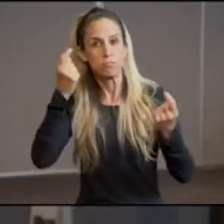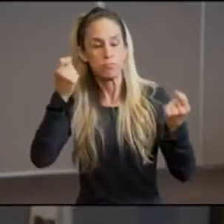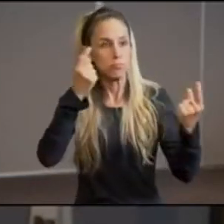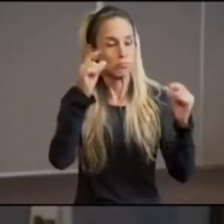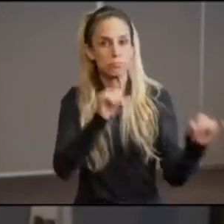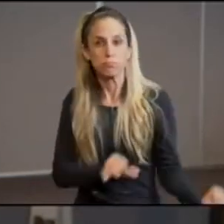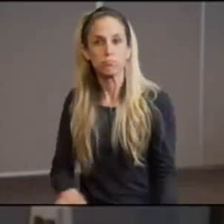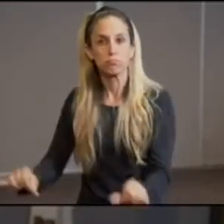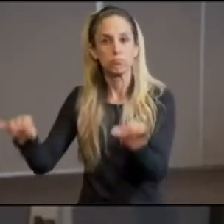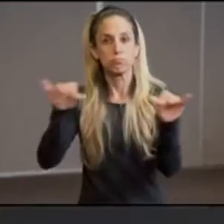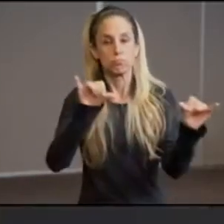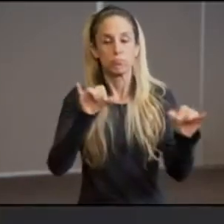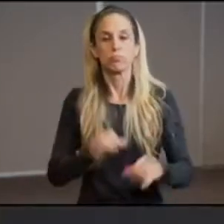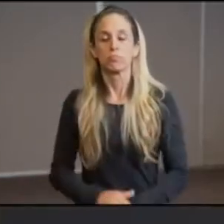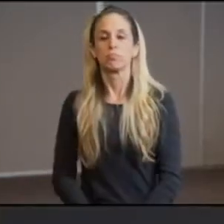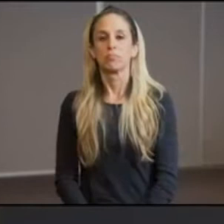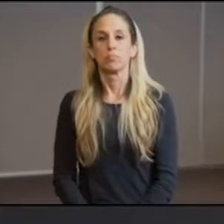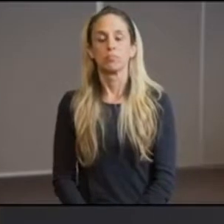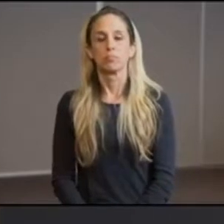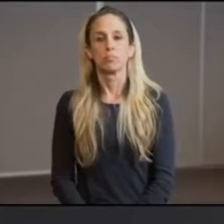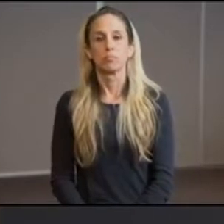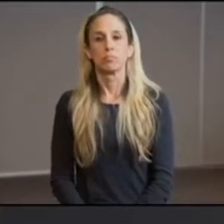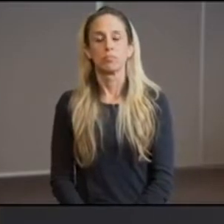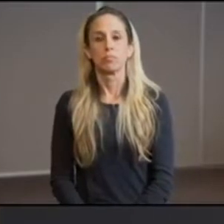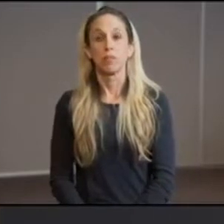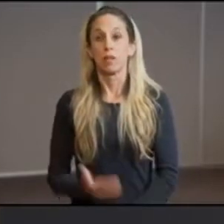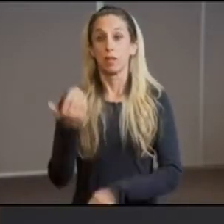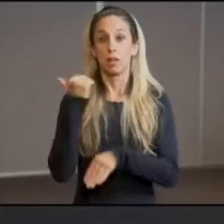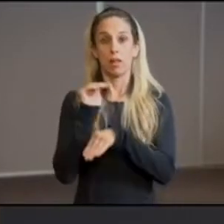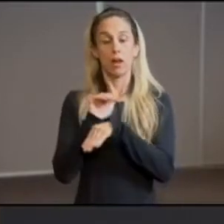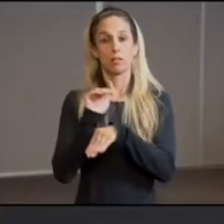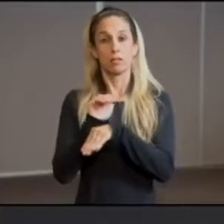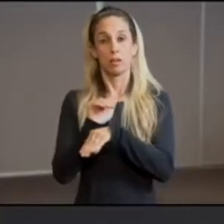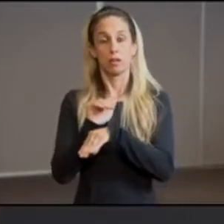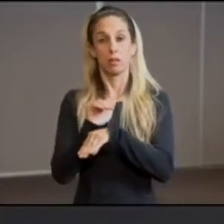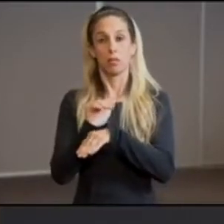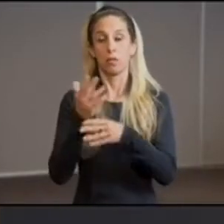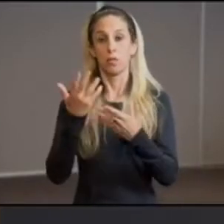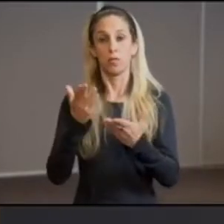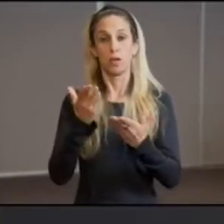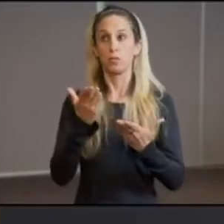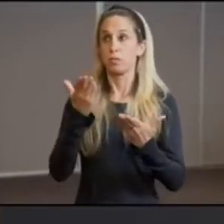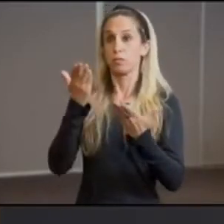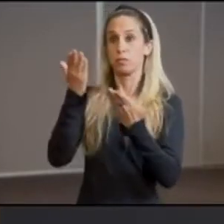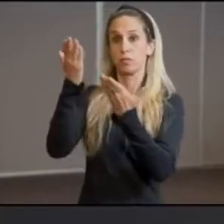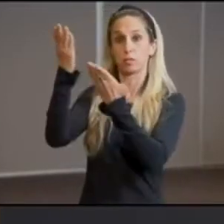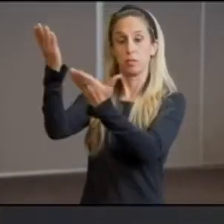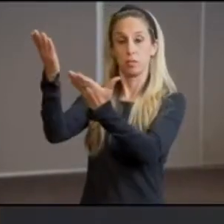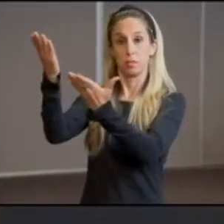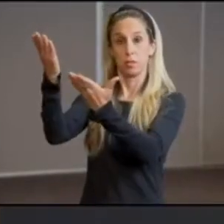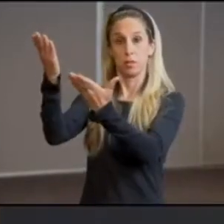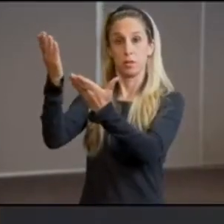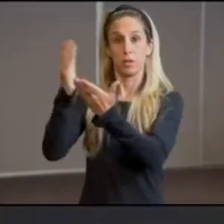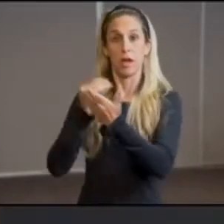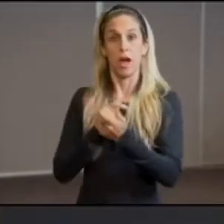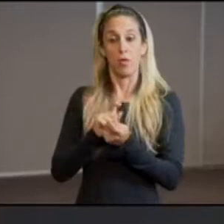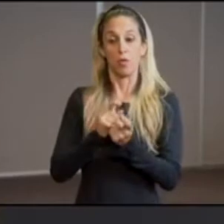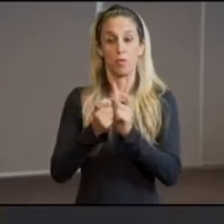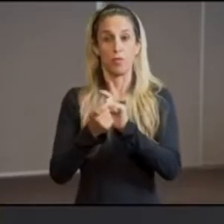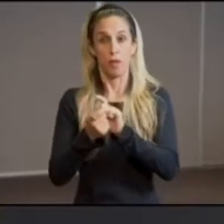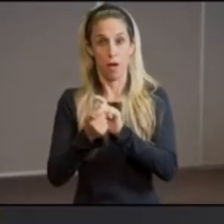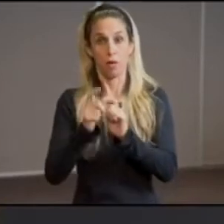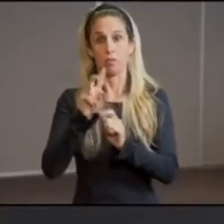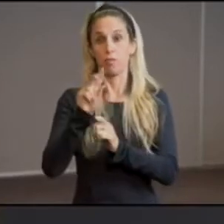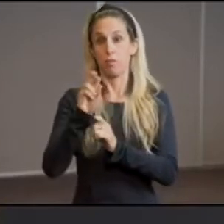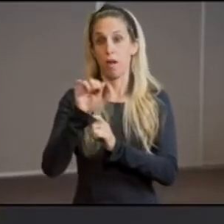are on the same page. So last night, we submitted our revised variance